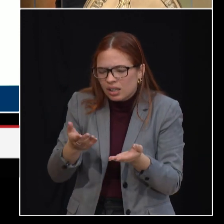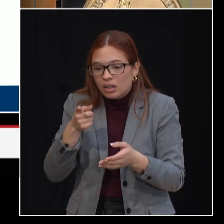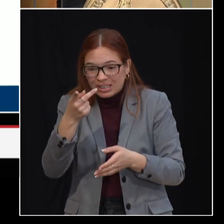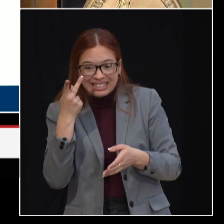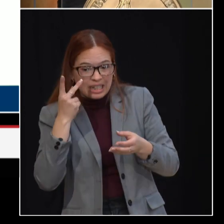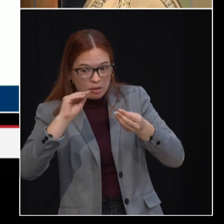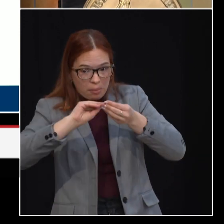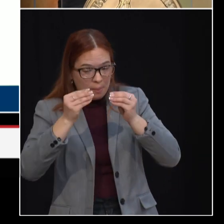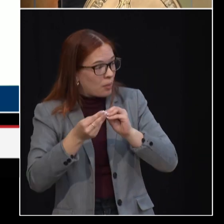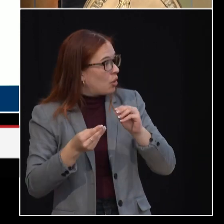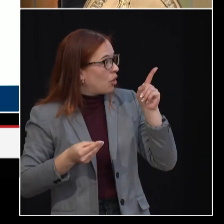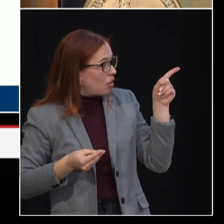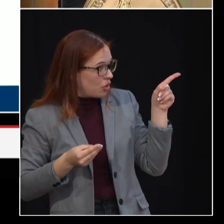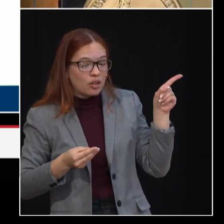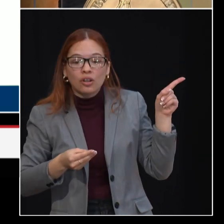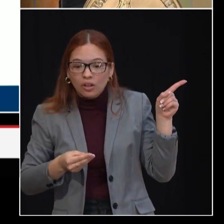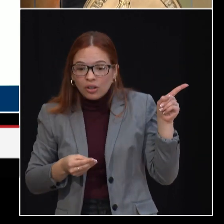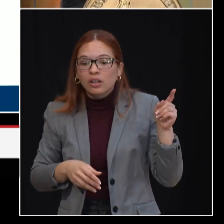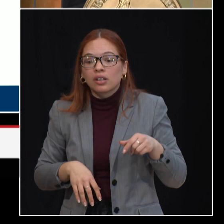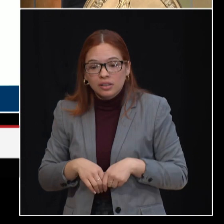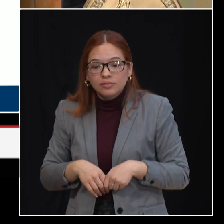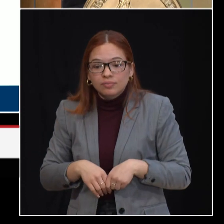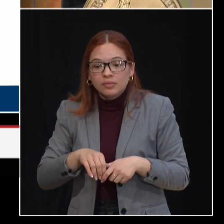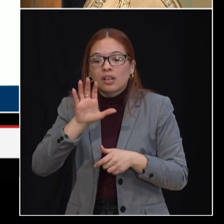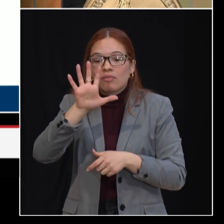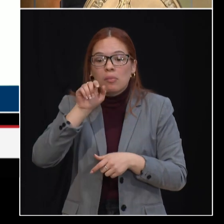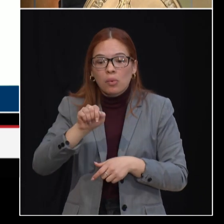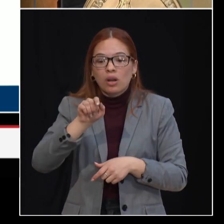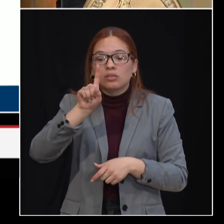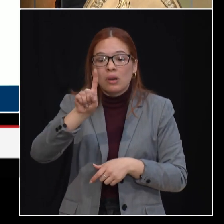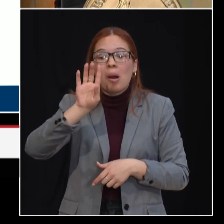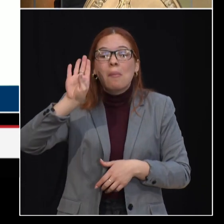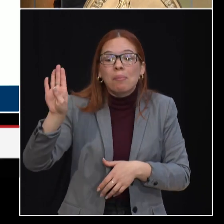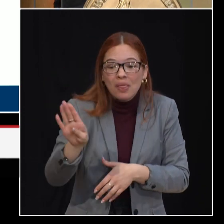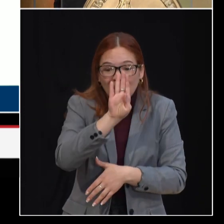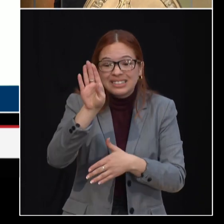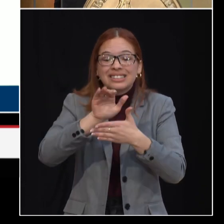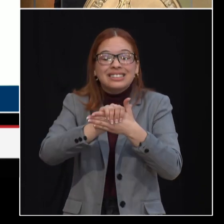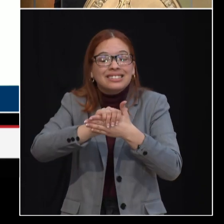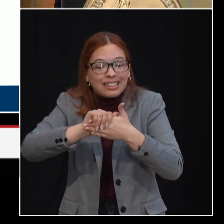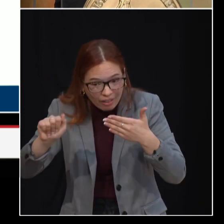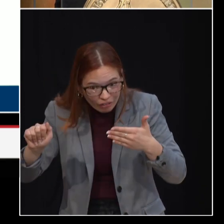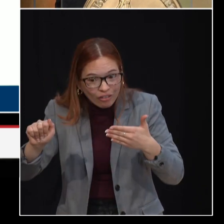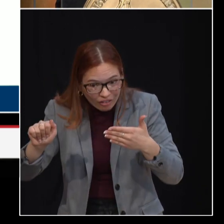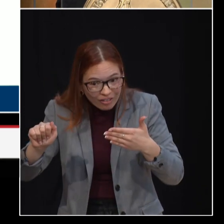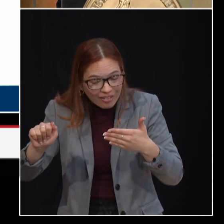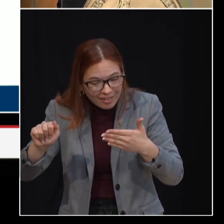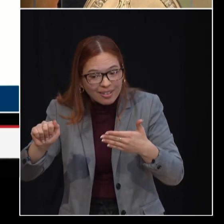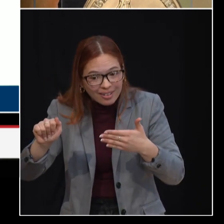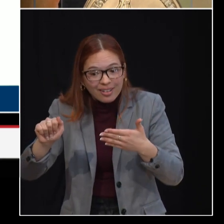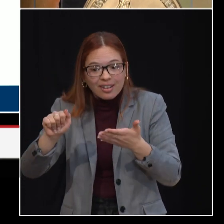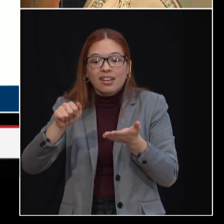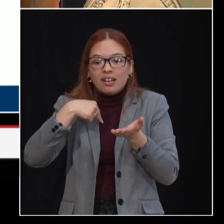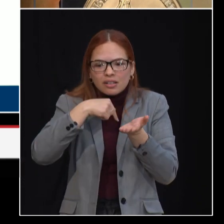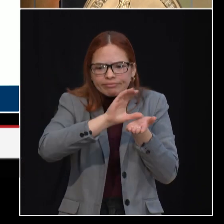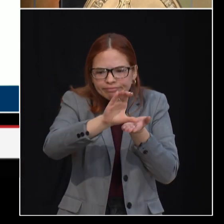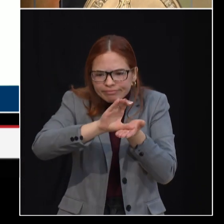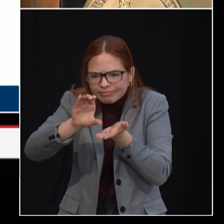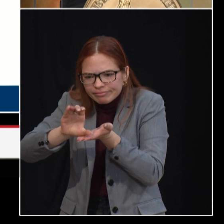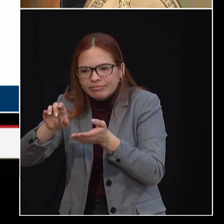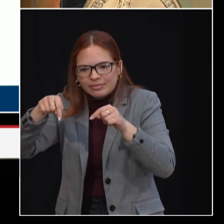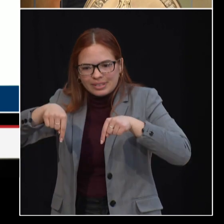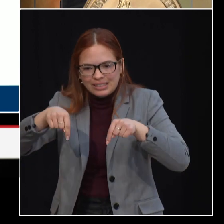visitors spent $5.1 billion in the district. As we continue to recover from the effects of the